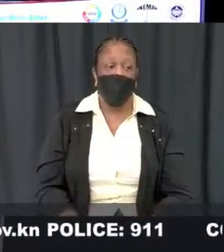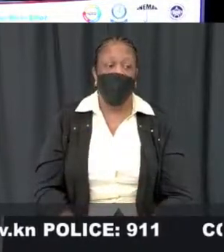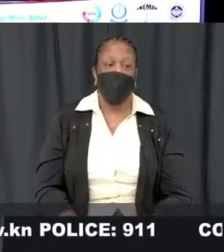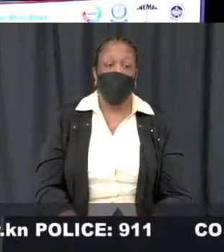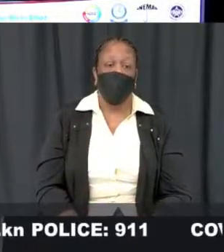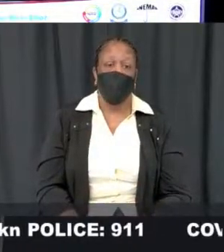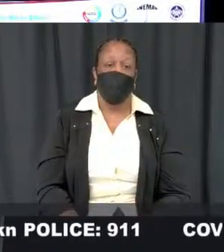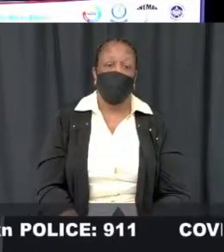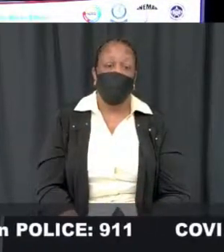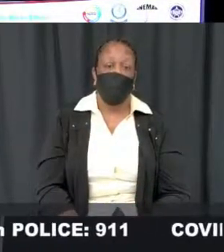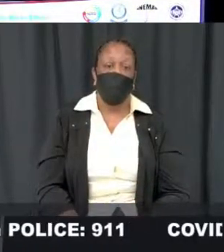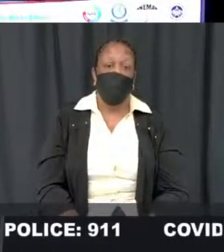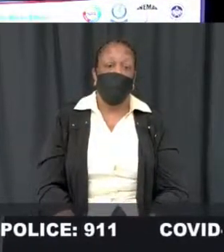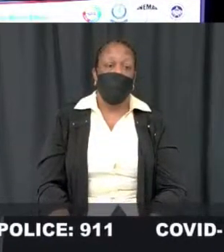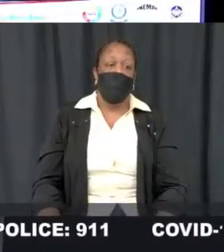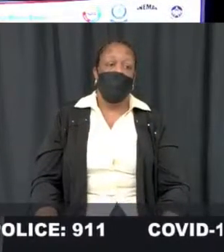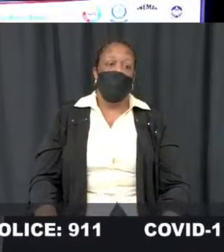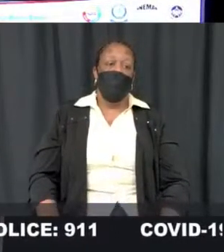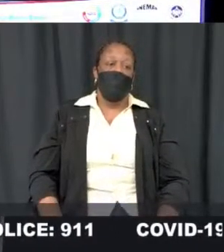stopping.